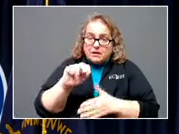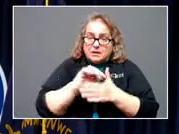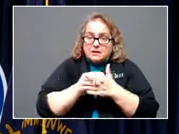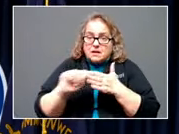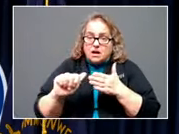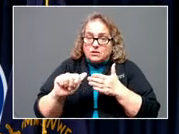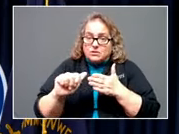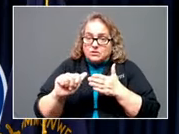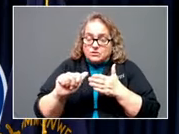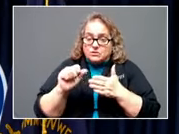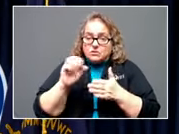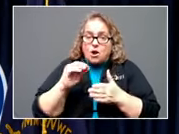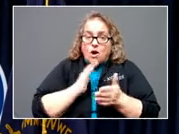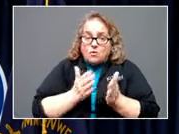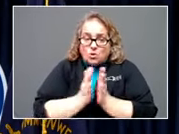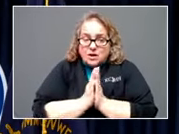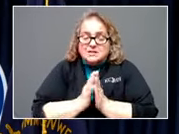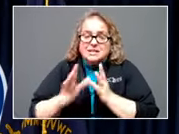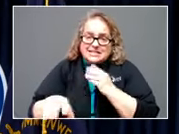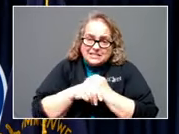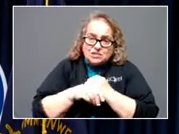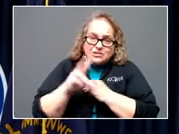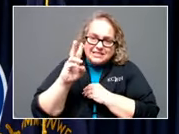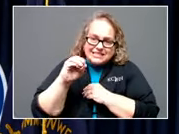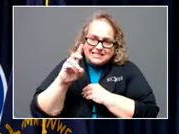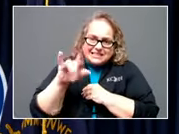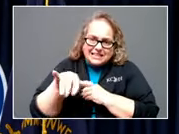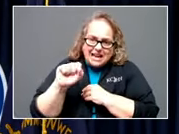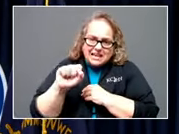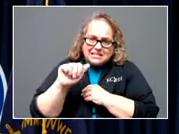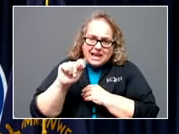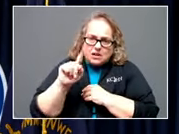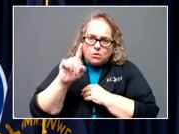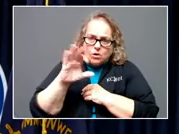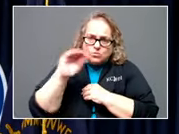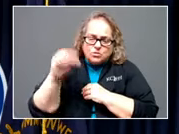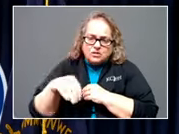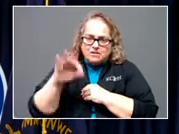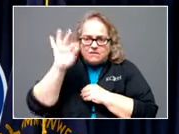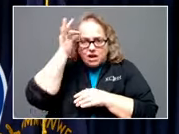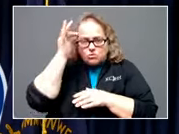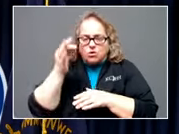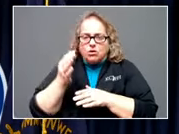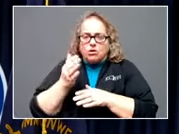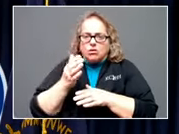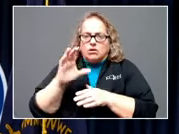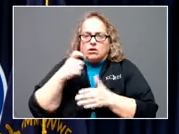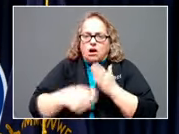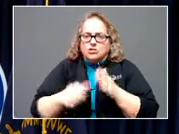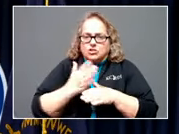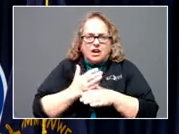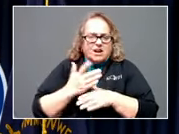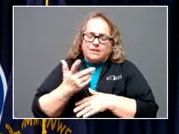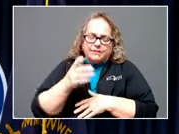at the 100% federal cost share. It's an unprecedented request. I'm asking for something that almost no